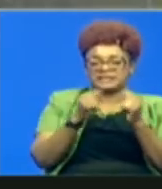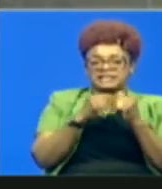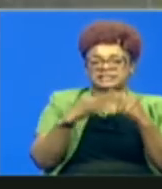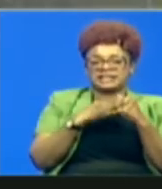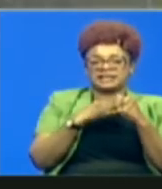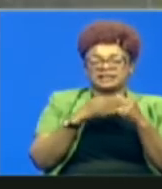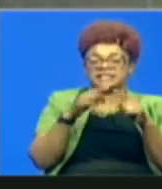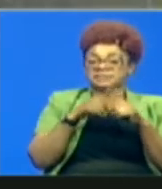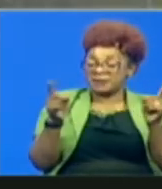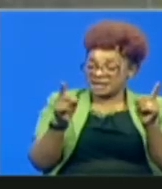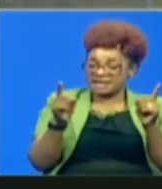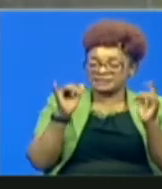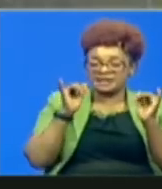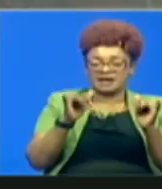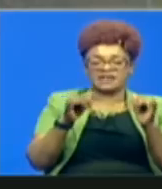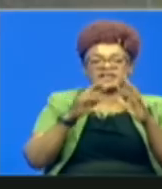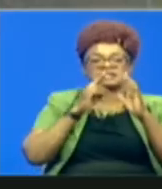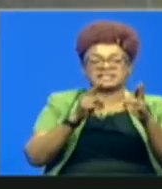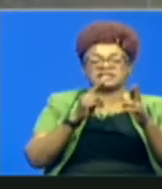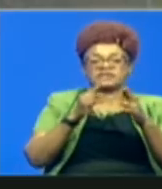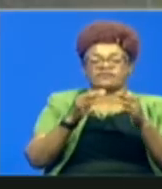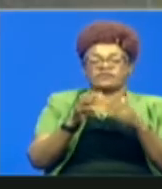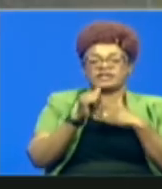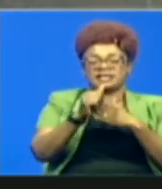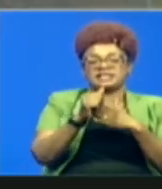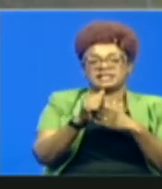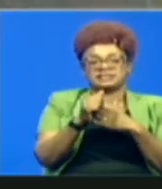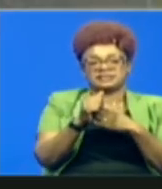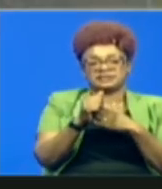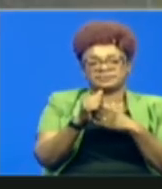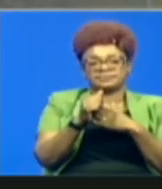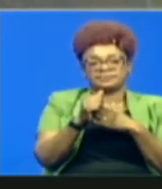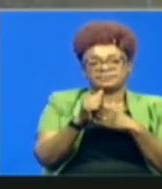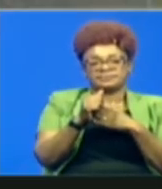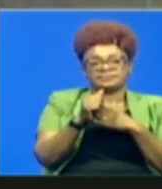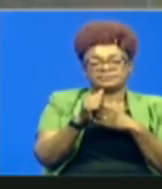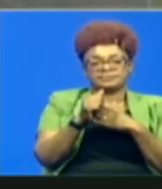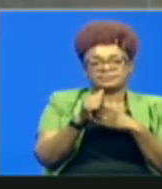despite that stunning result over the league leaders.